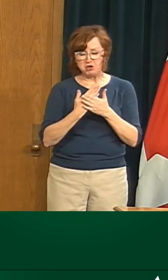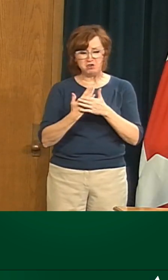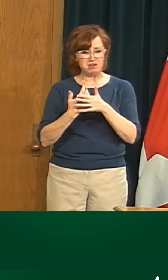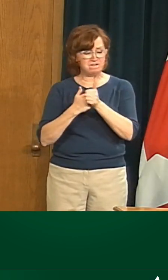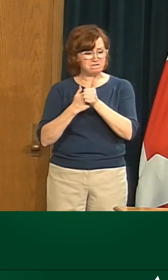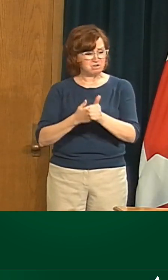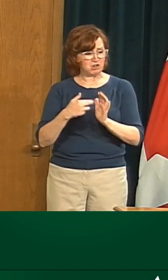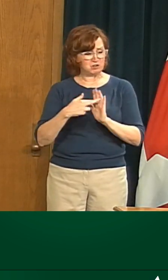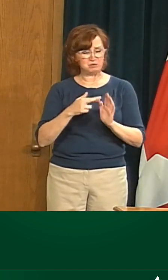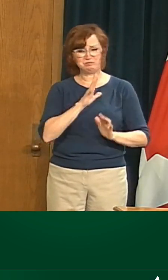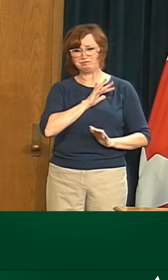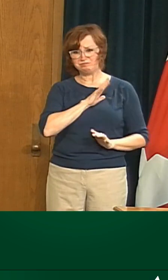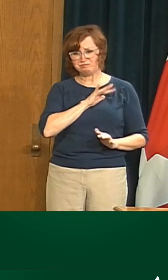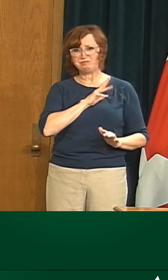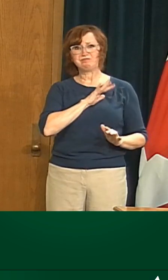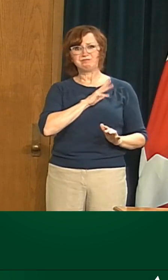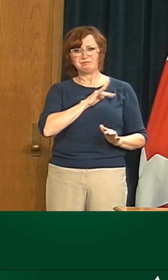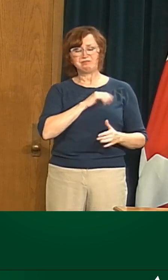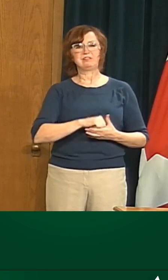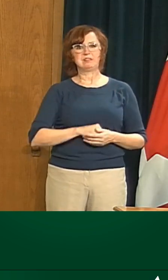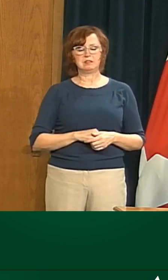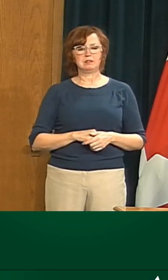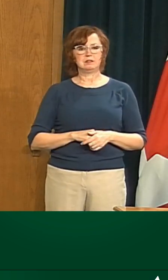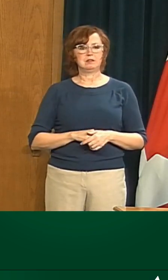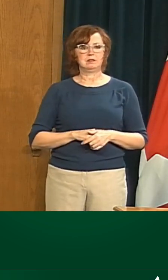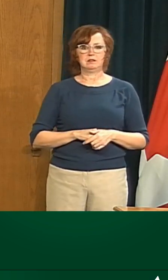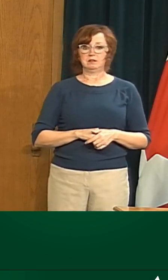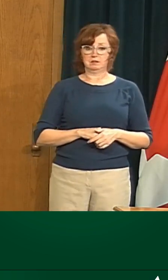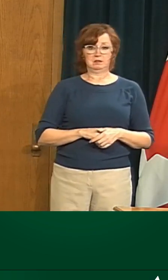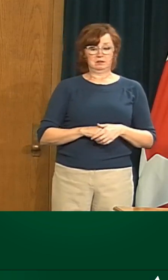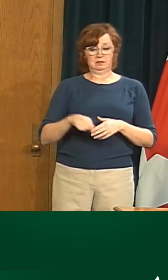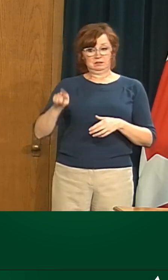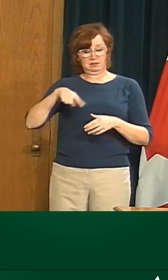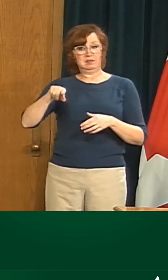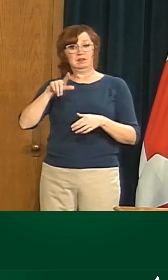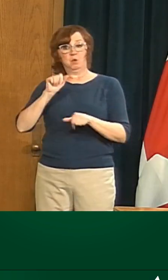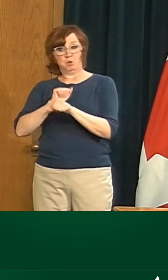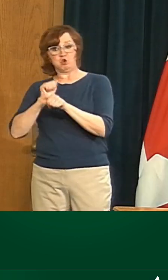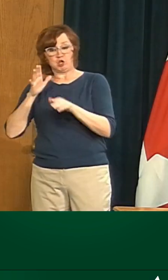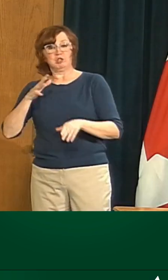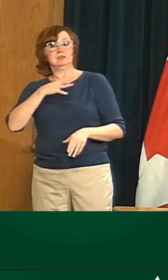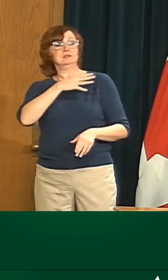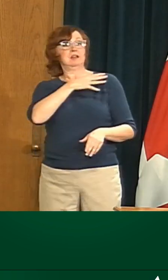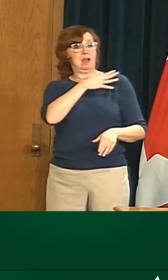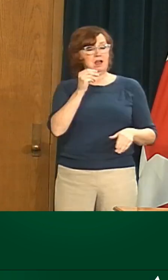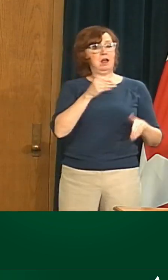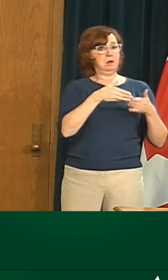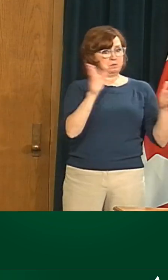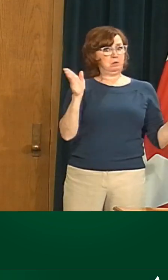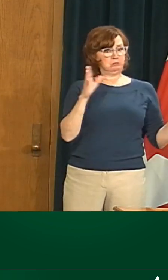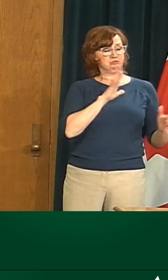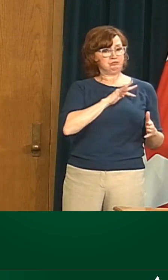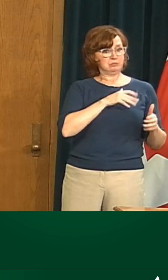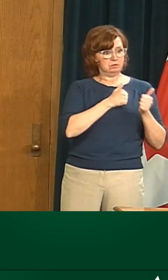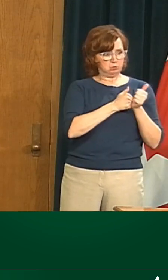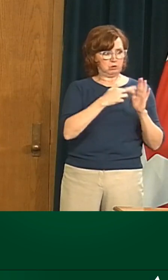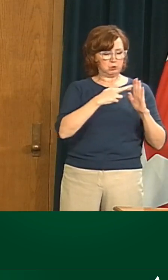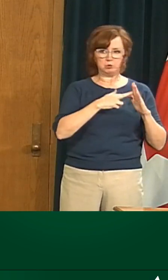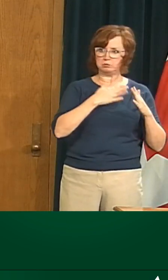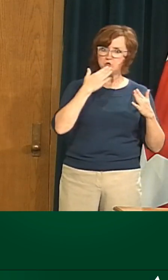have adhered very closely to Dr. Shahab's physical distancing guidelines, his recommendations, and I think that